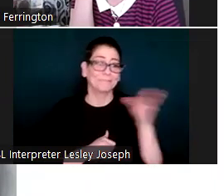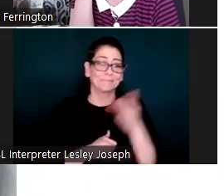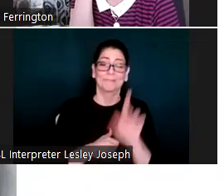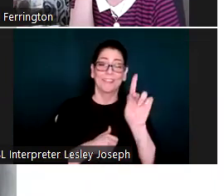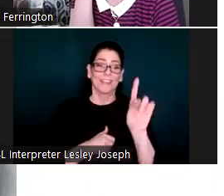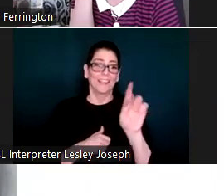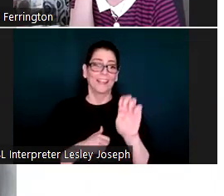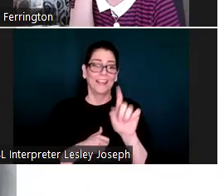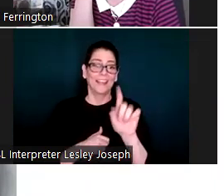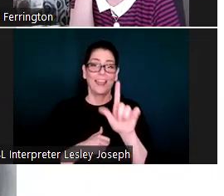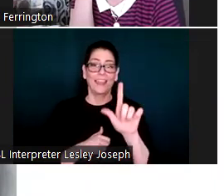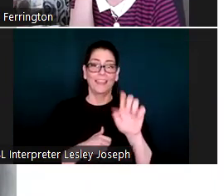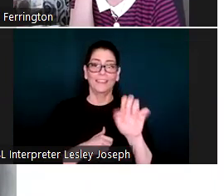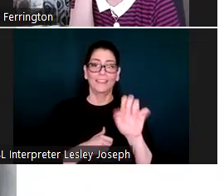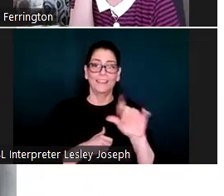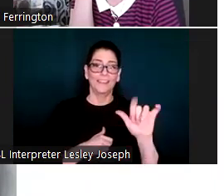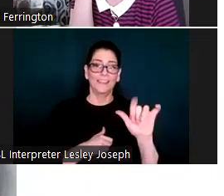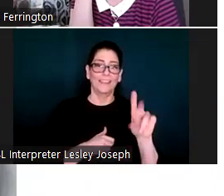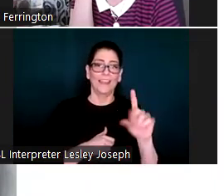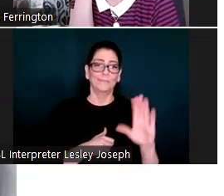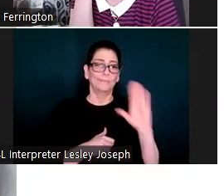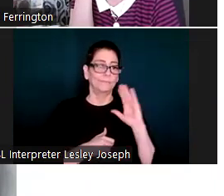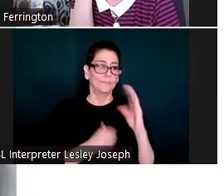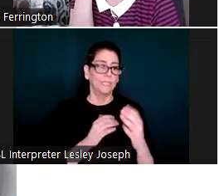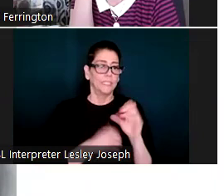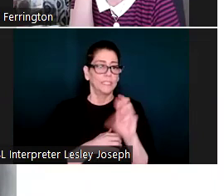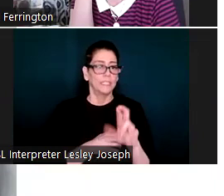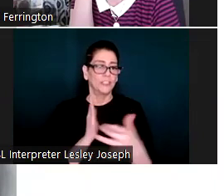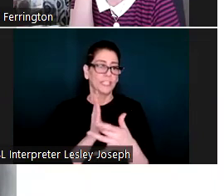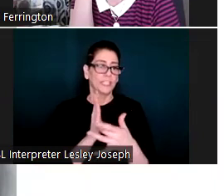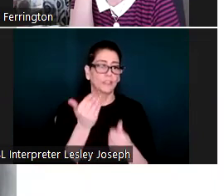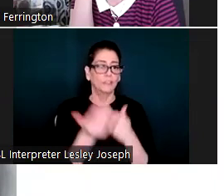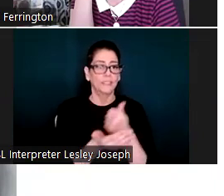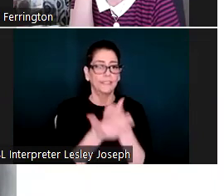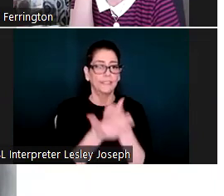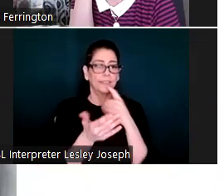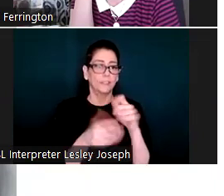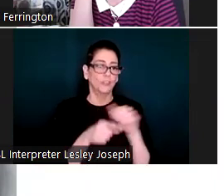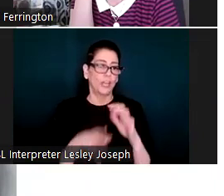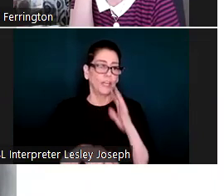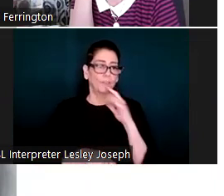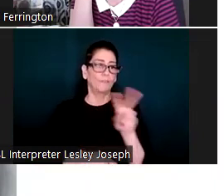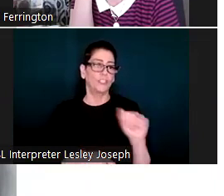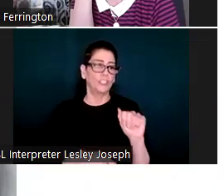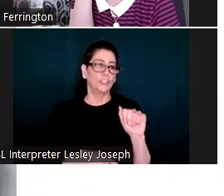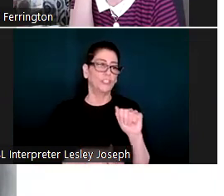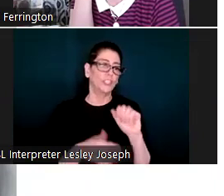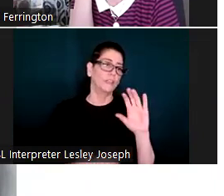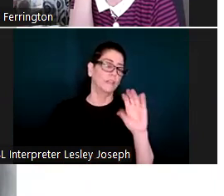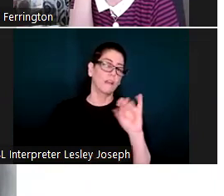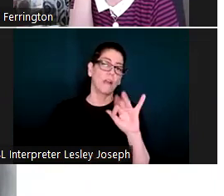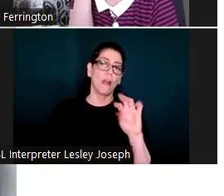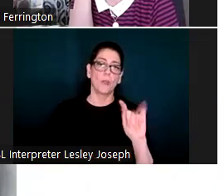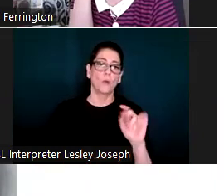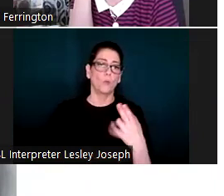Kelly Land, who is a former senior technical assistant and trainer from the Virginia Commonwealth University. And Kelly also